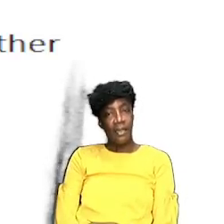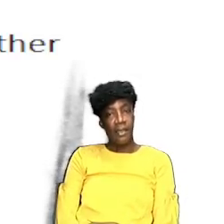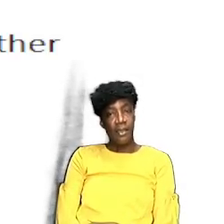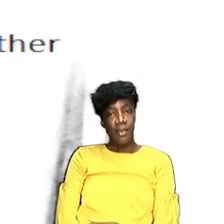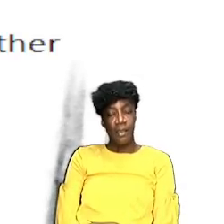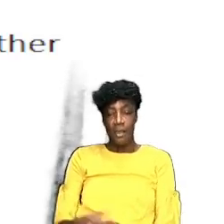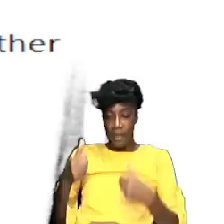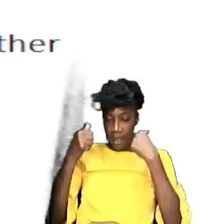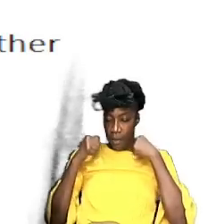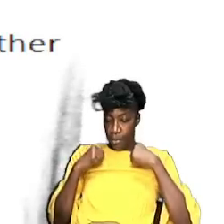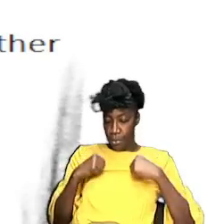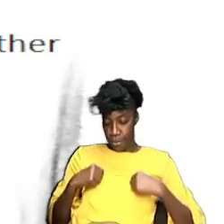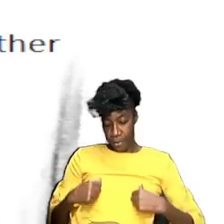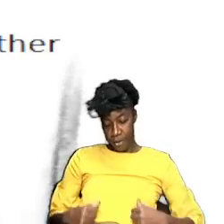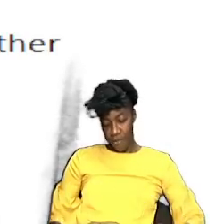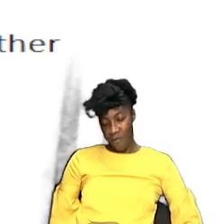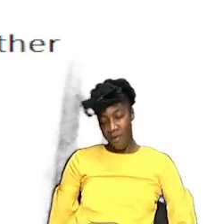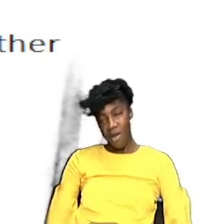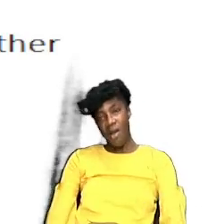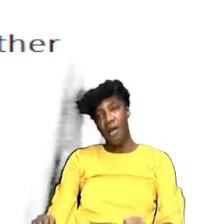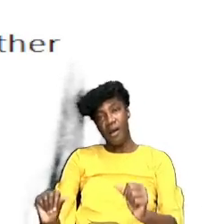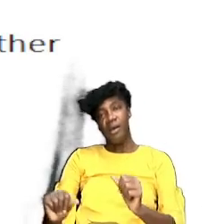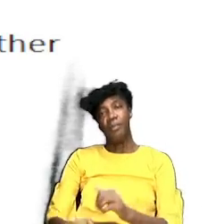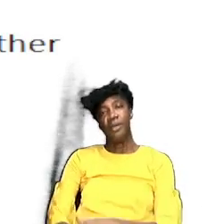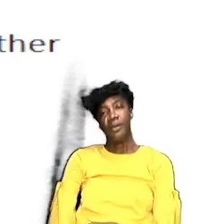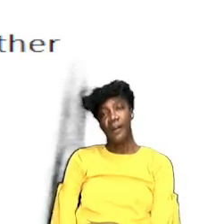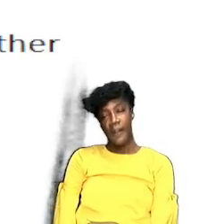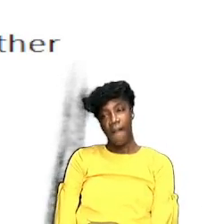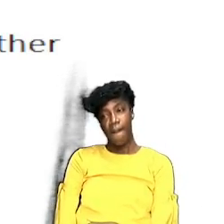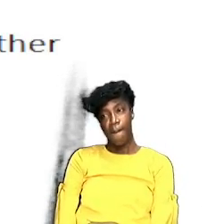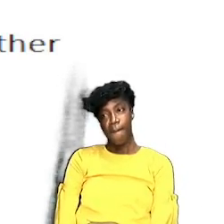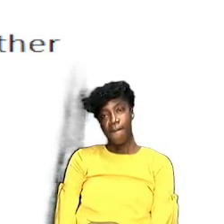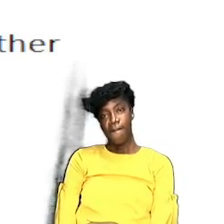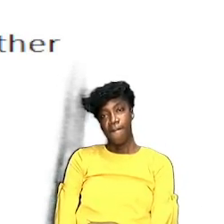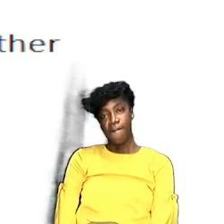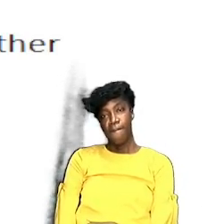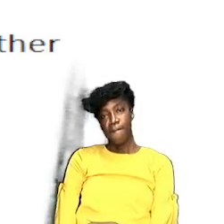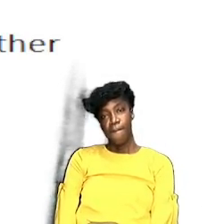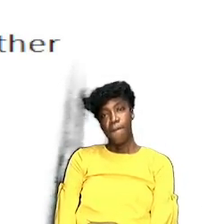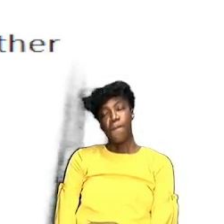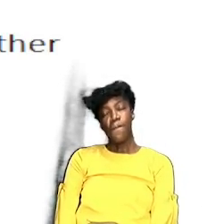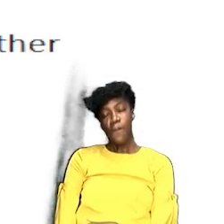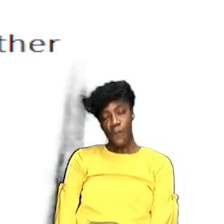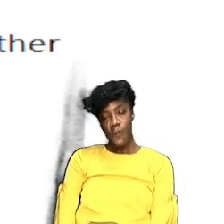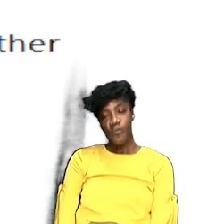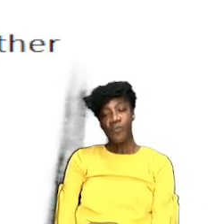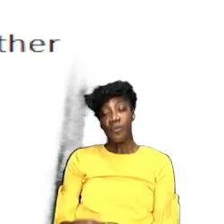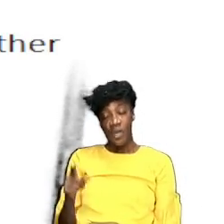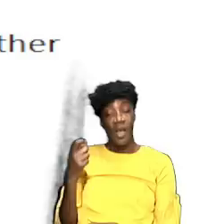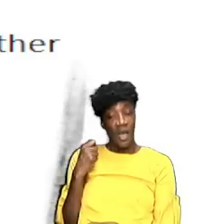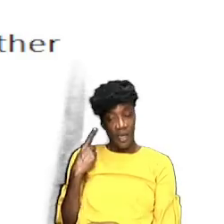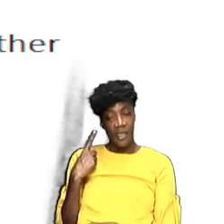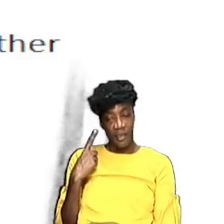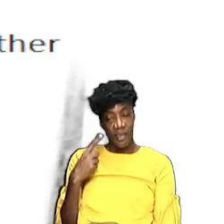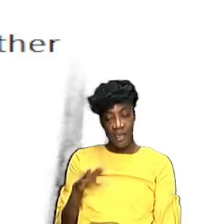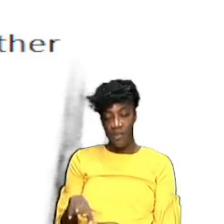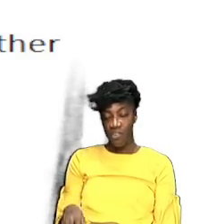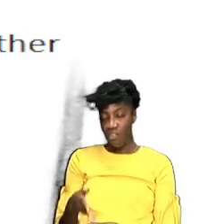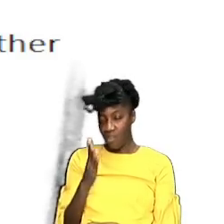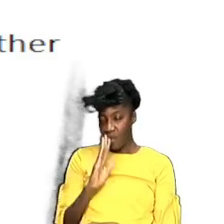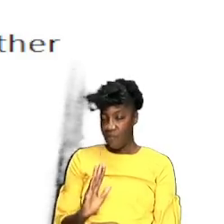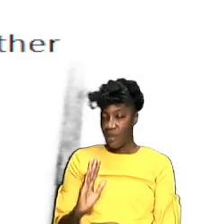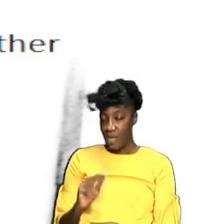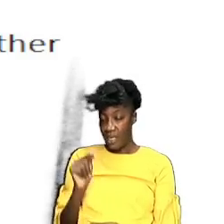There's so much that can be pulled from it. But we're just going through, at least getting a full understanding as children of God, as we armed ourselves in